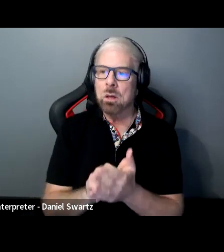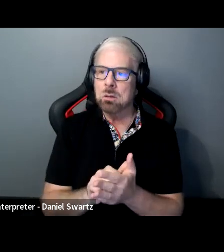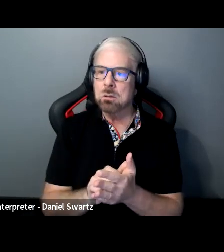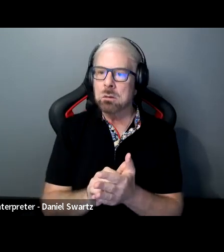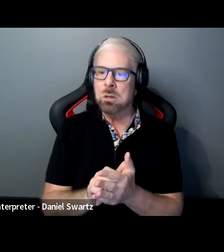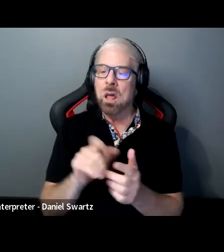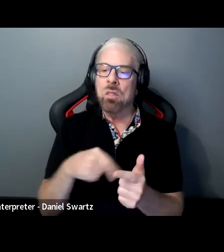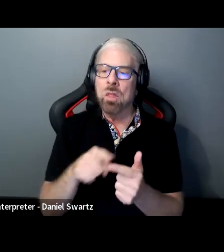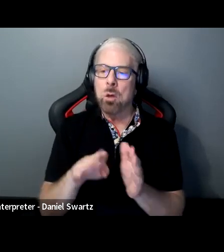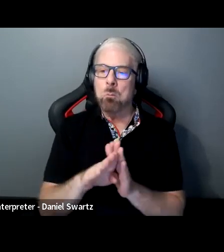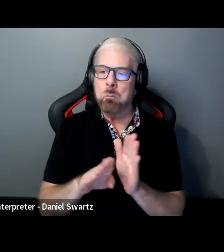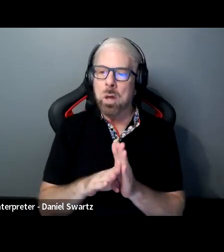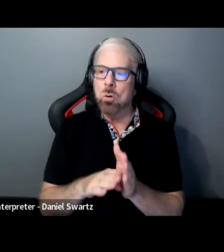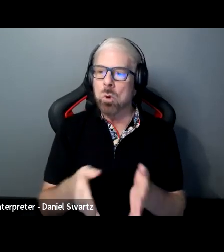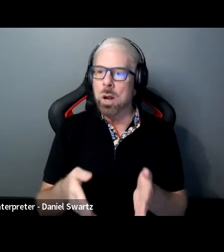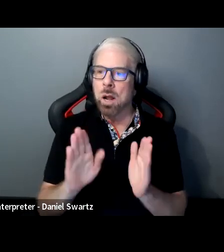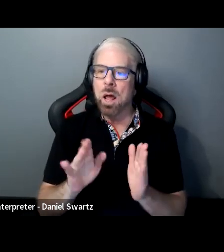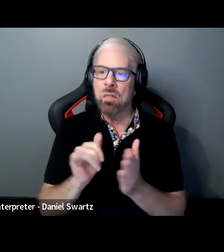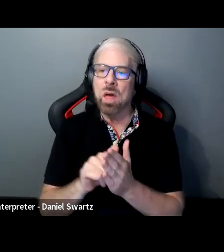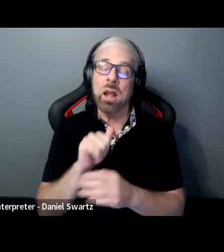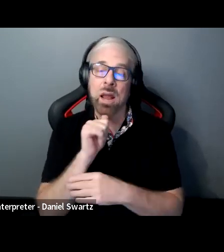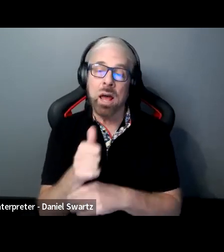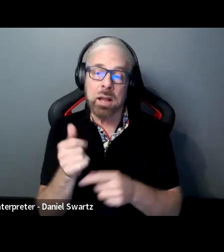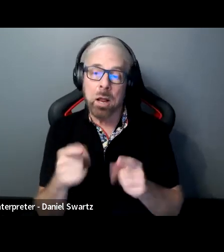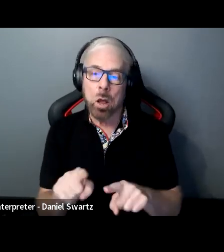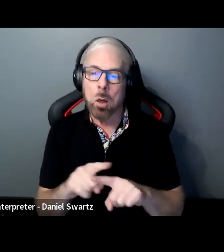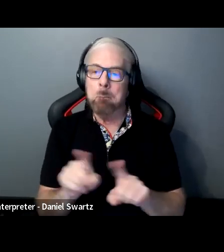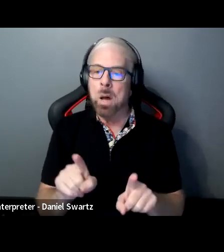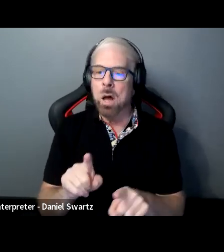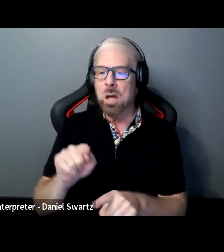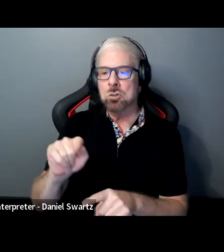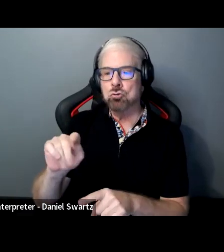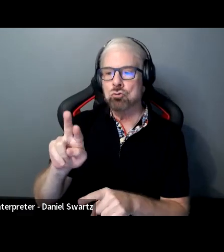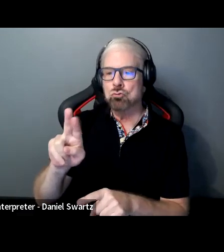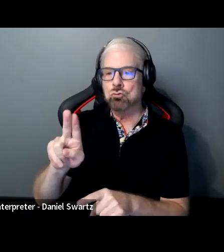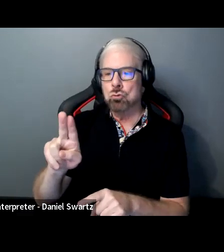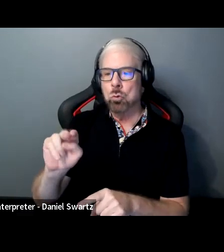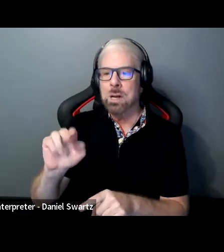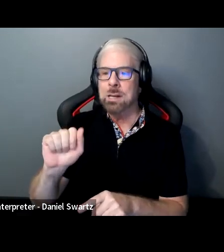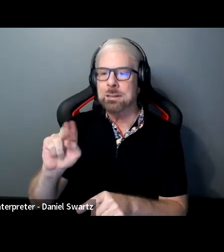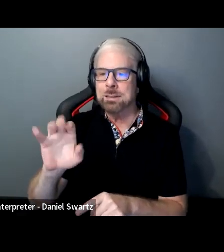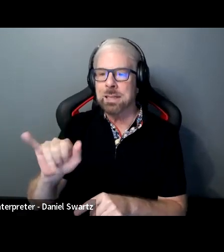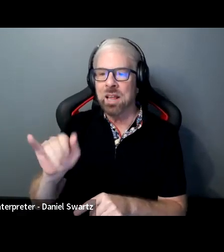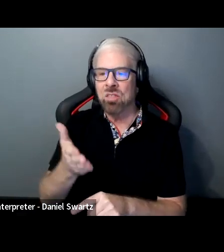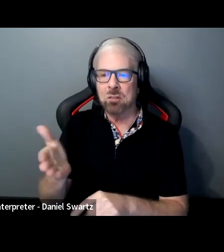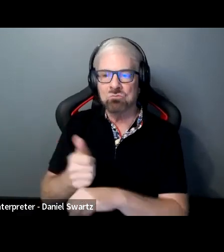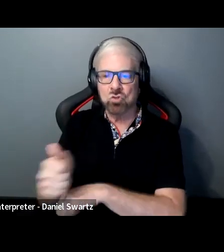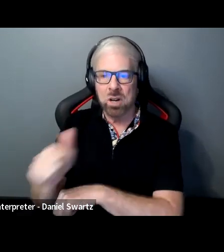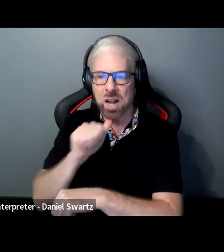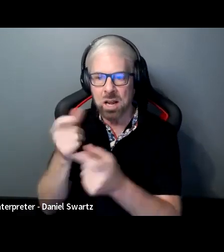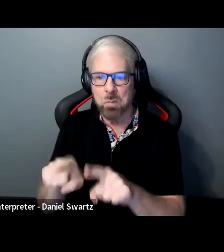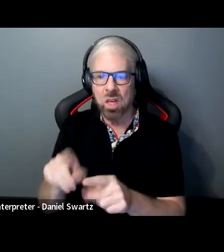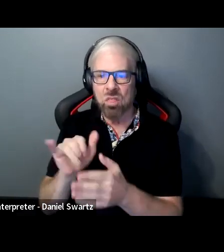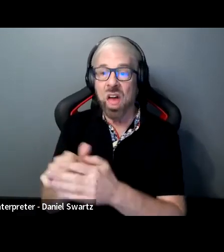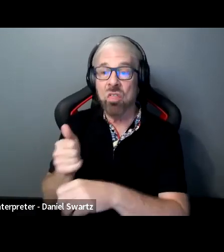this bill would just allow that not to happen, the truancy part not to happen to the parents. So that threat would be